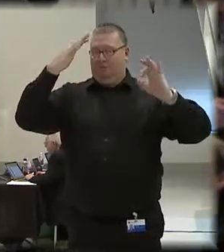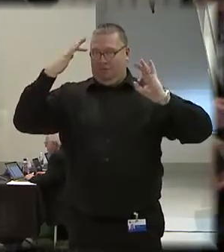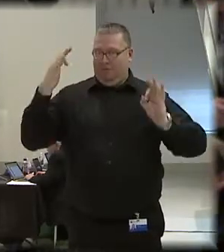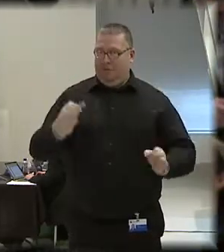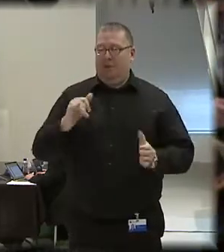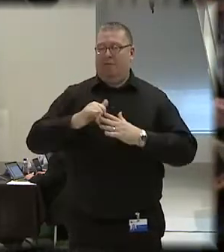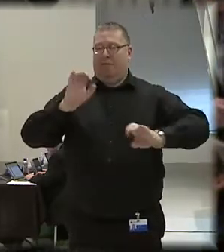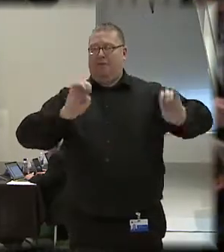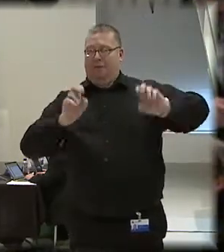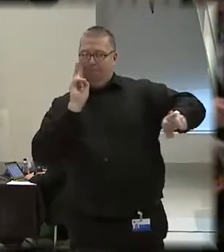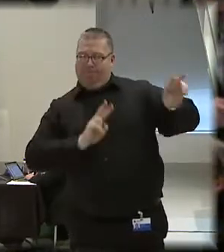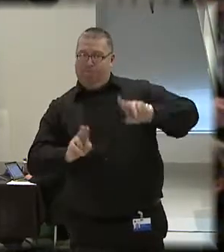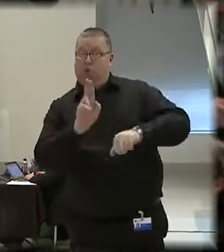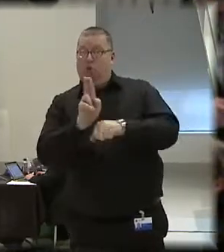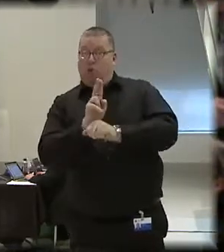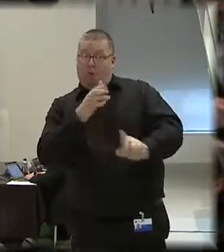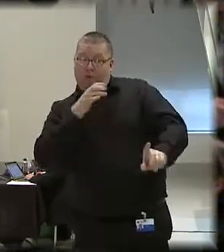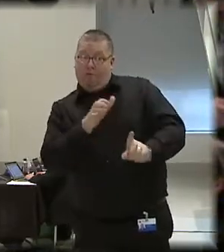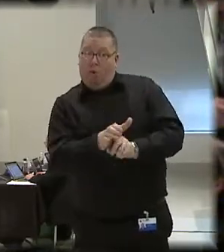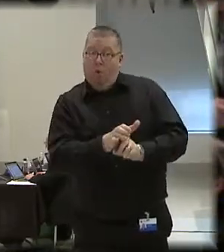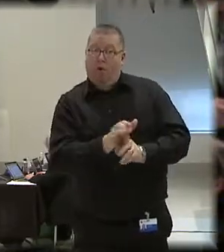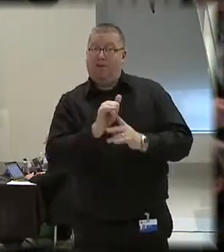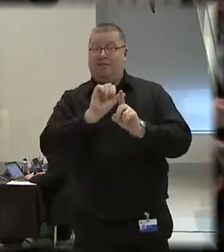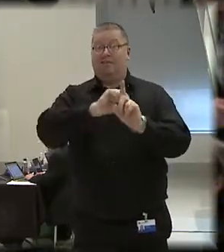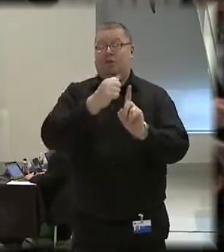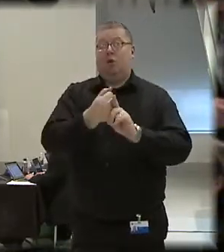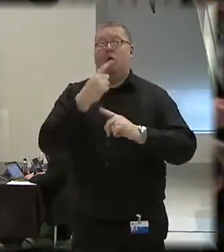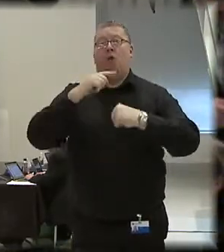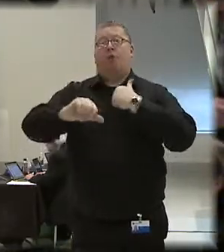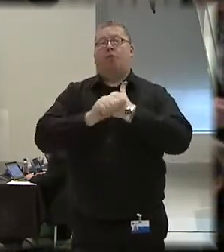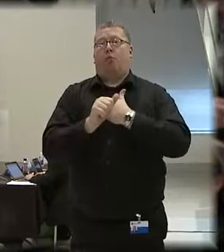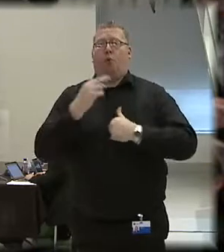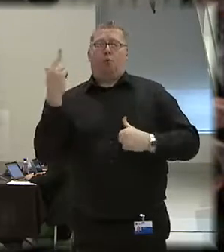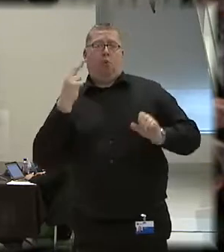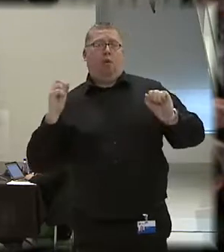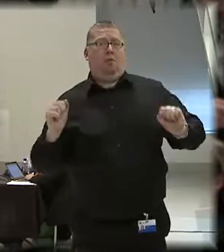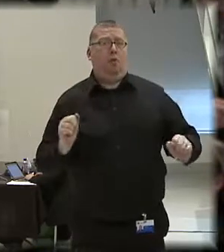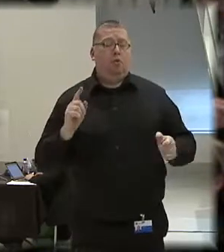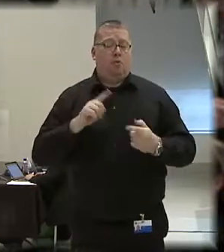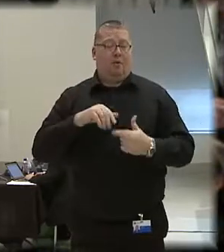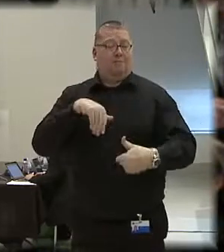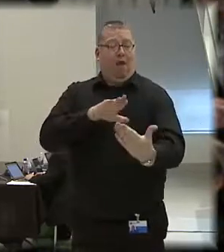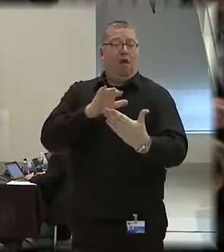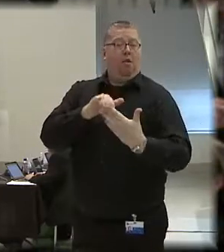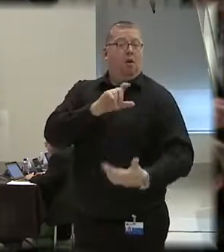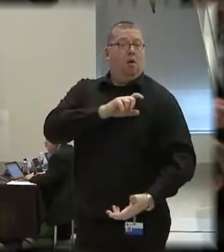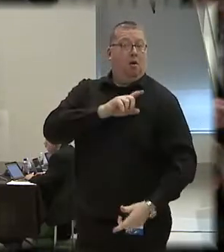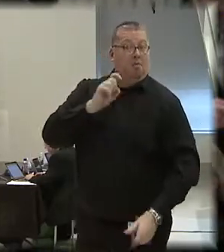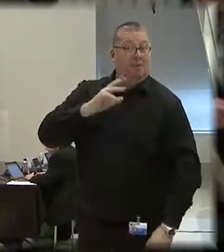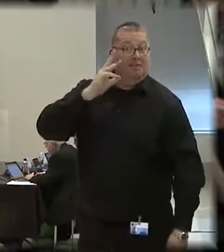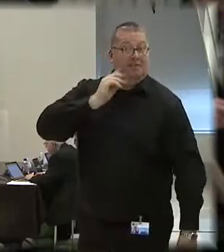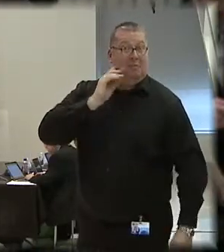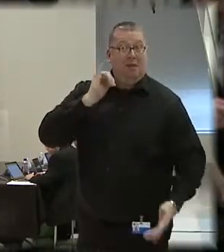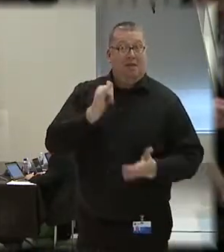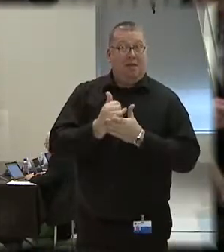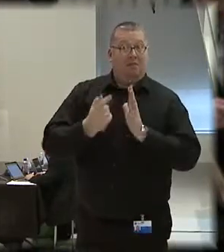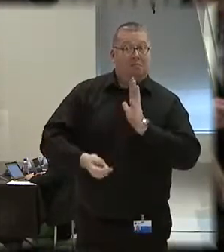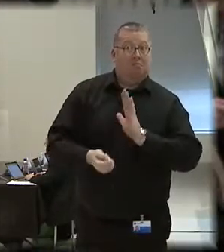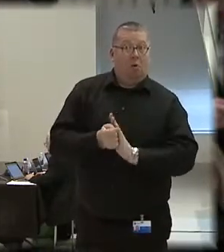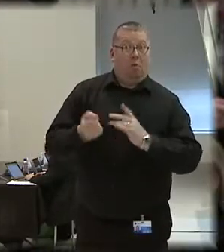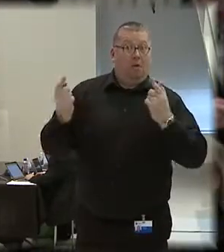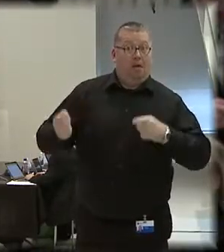in evaluating use of force incidents is the threat reasonably believed to be faced by the officer at the time of the